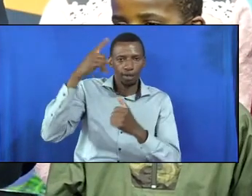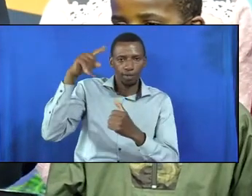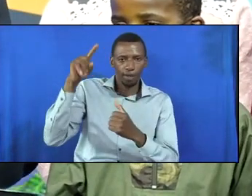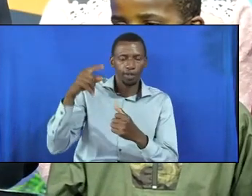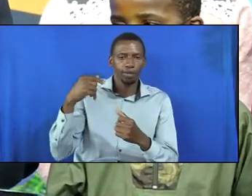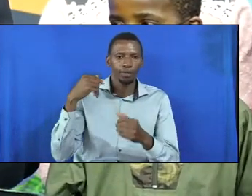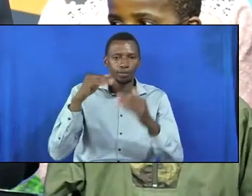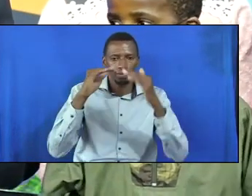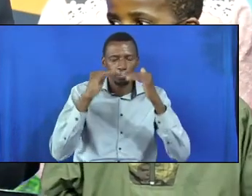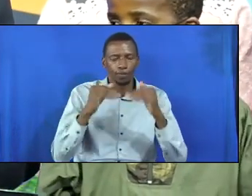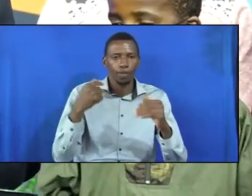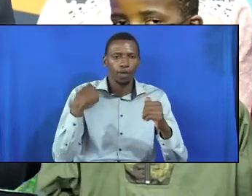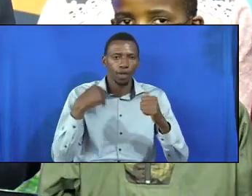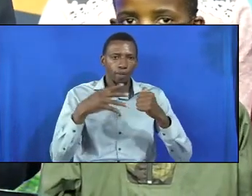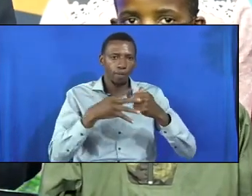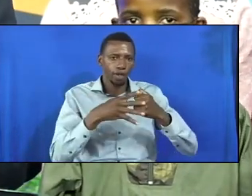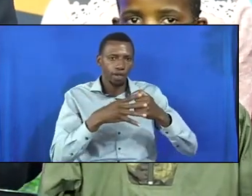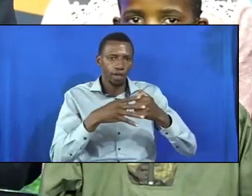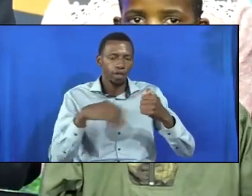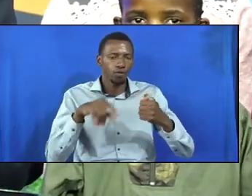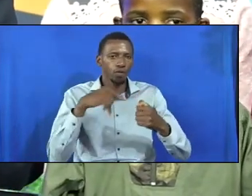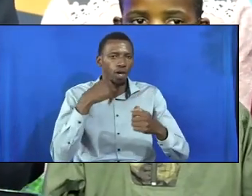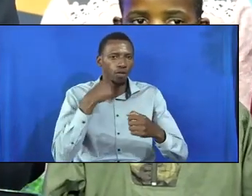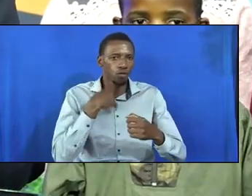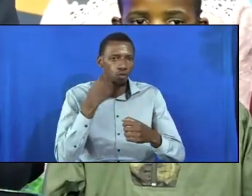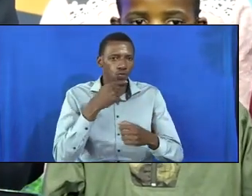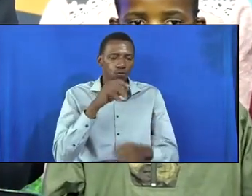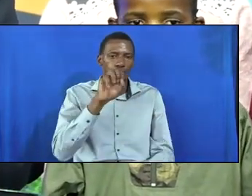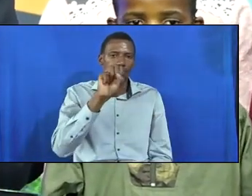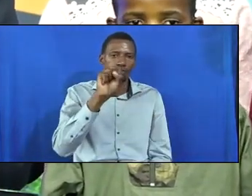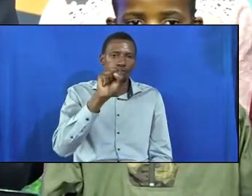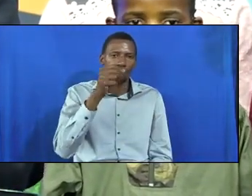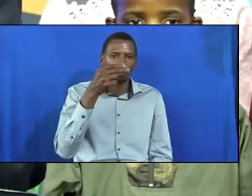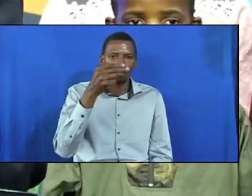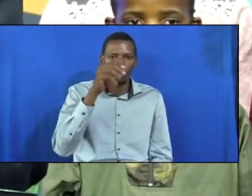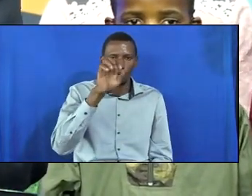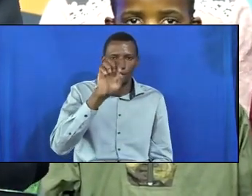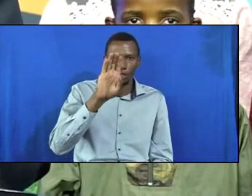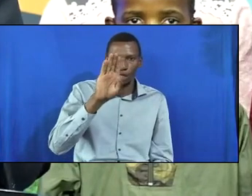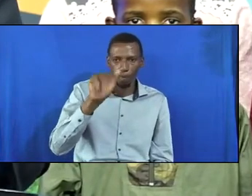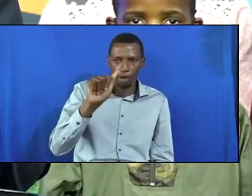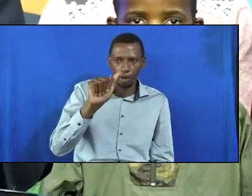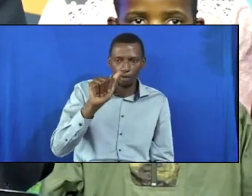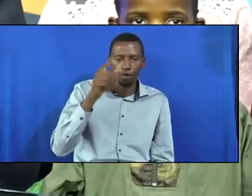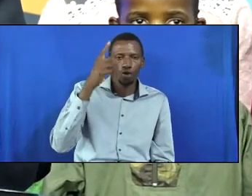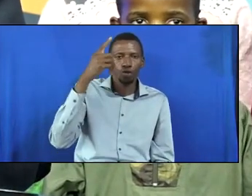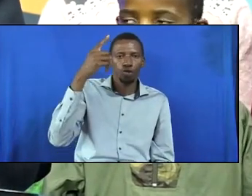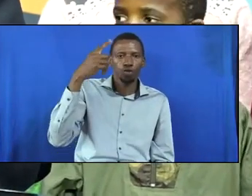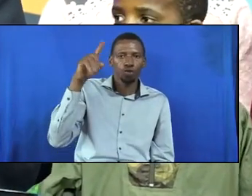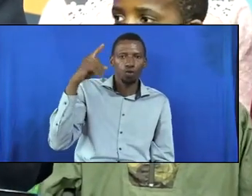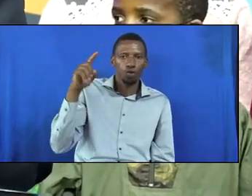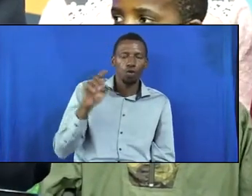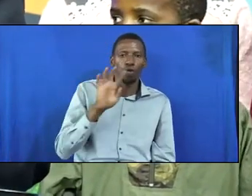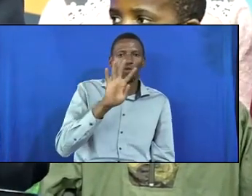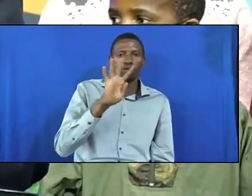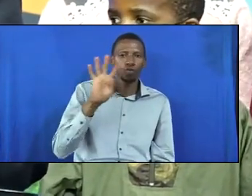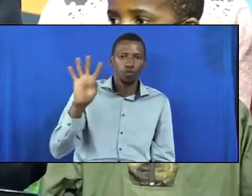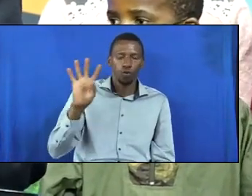Number 9, we have Sheba. She scored 44 marks. Where is Sheba?